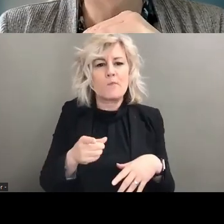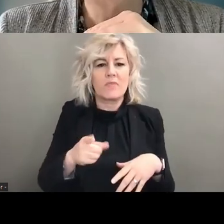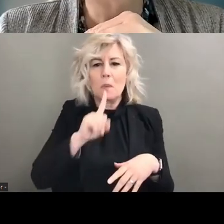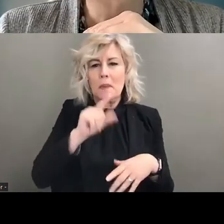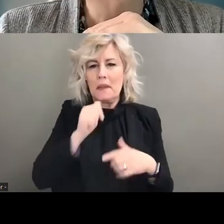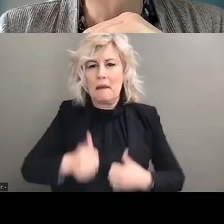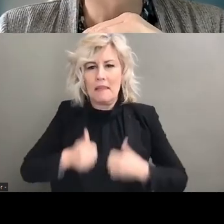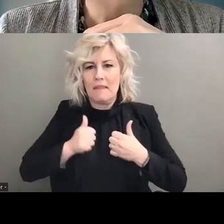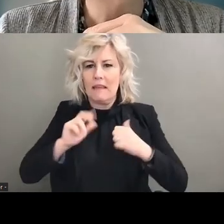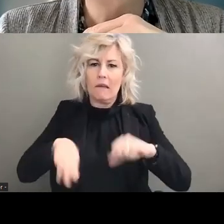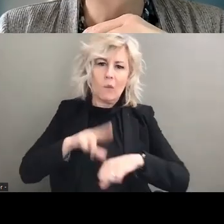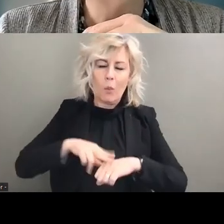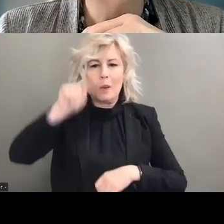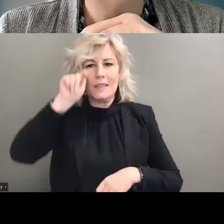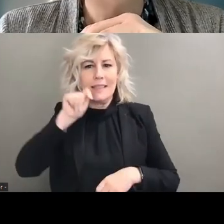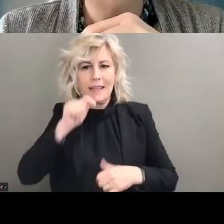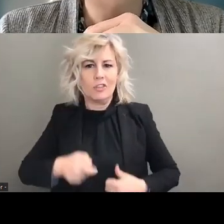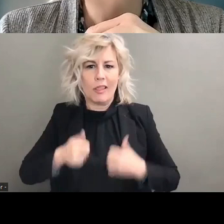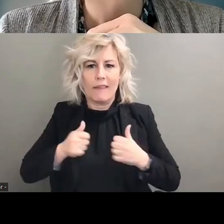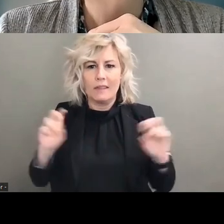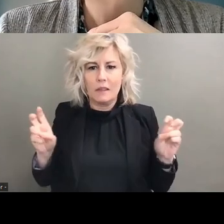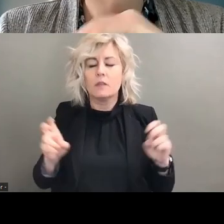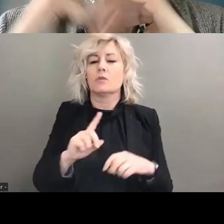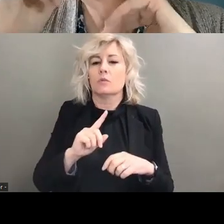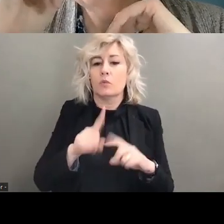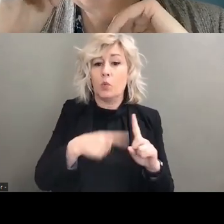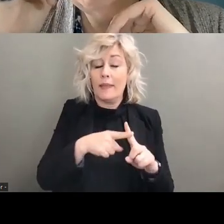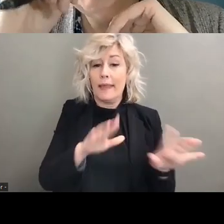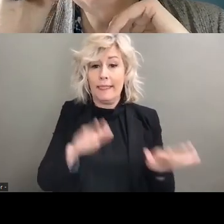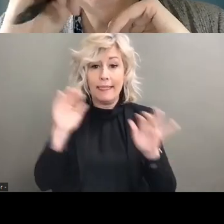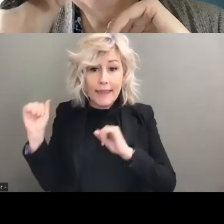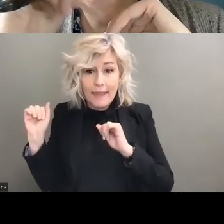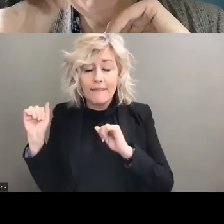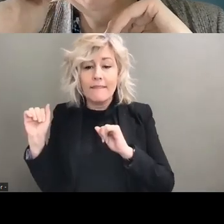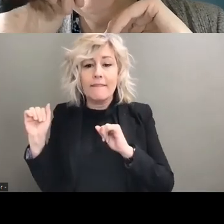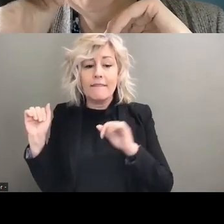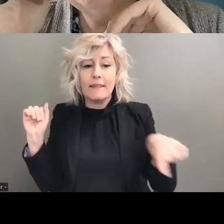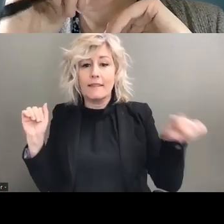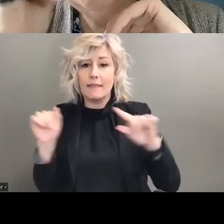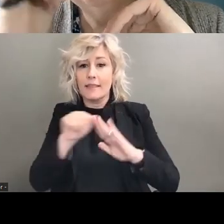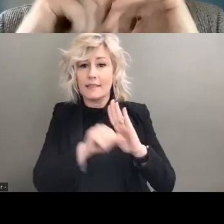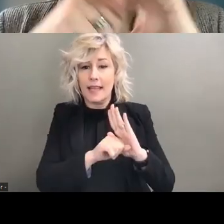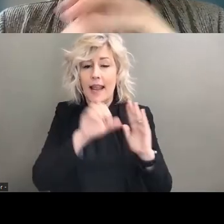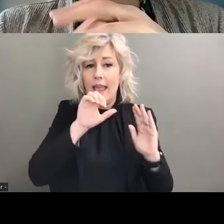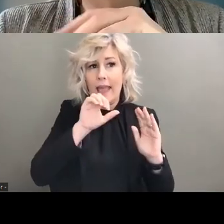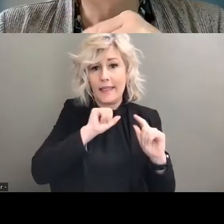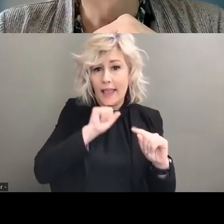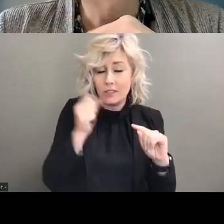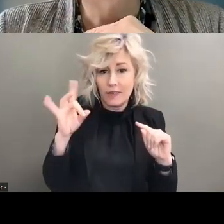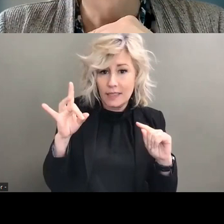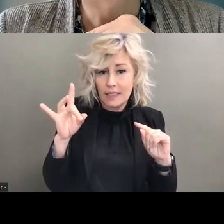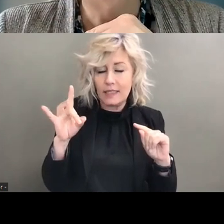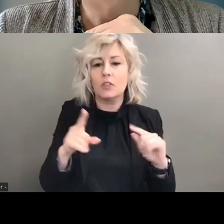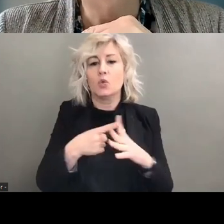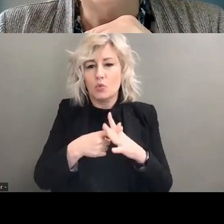living a normal teenage life. And so when they leave the custody of the state at 18, you start